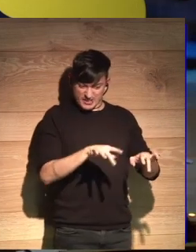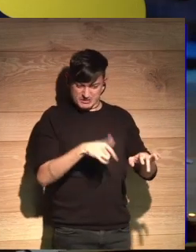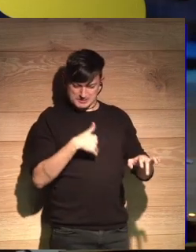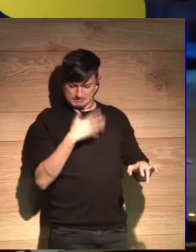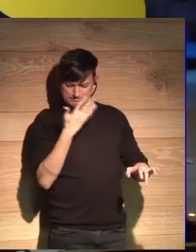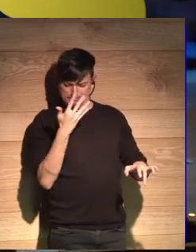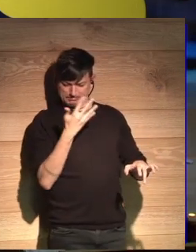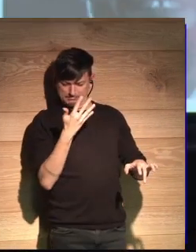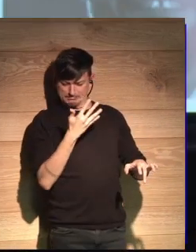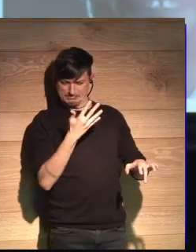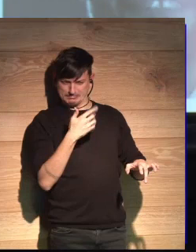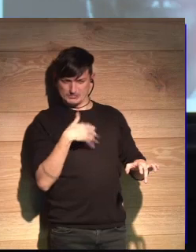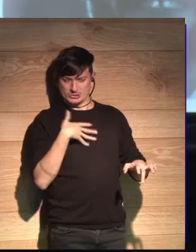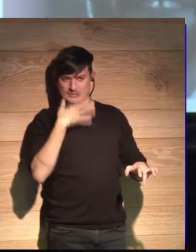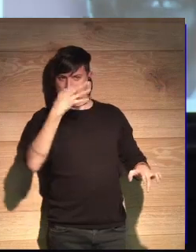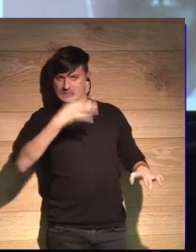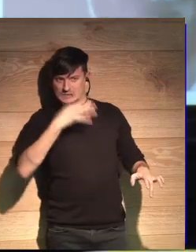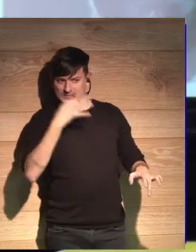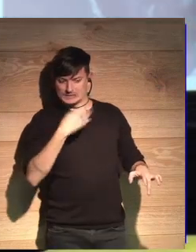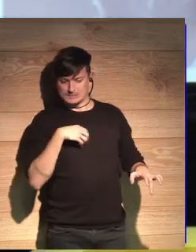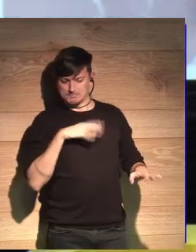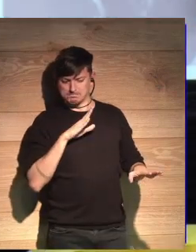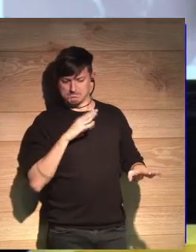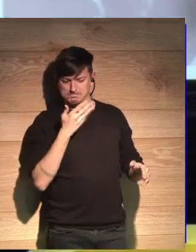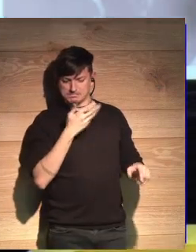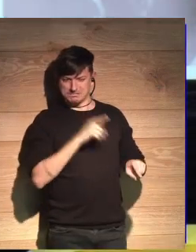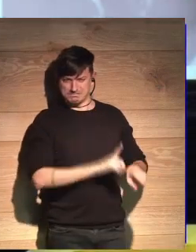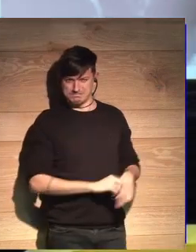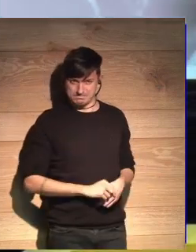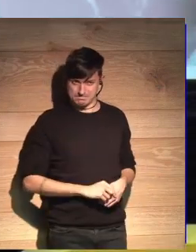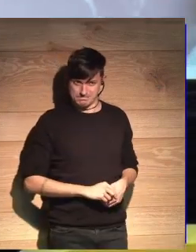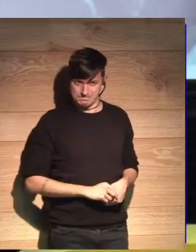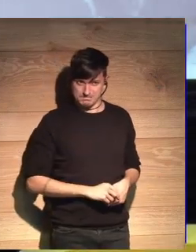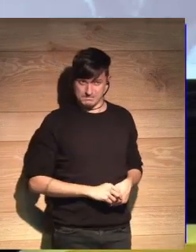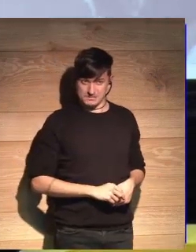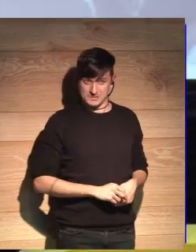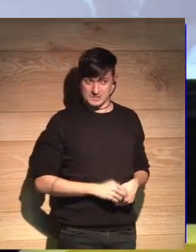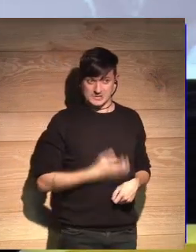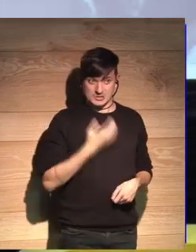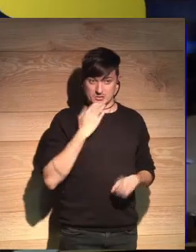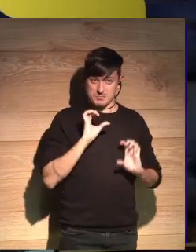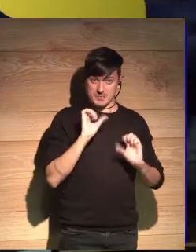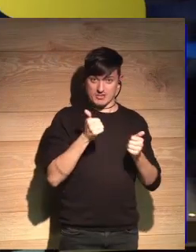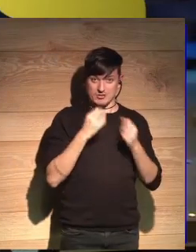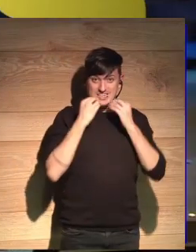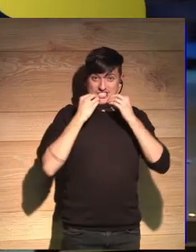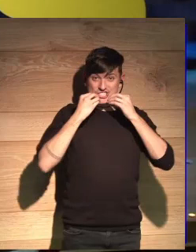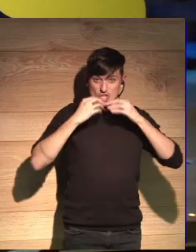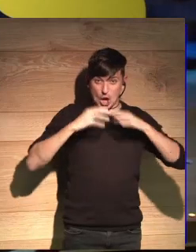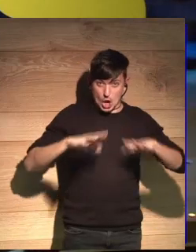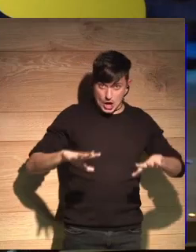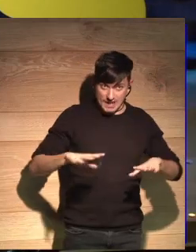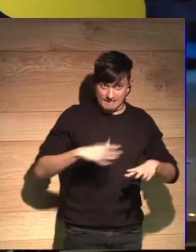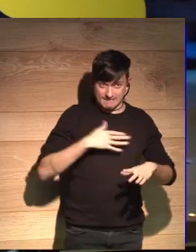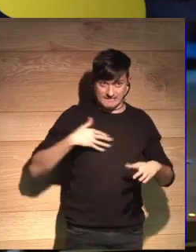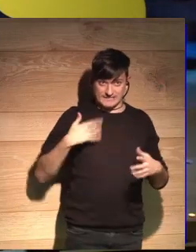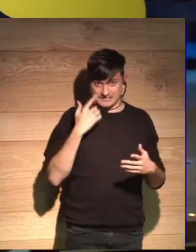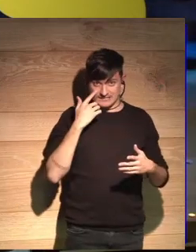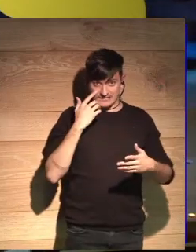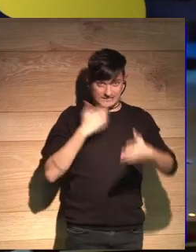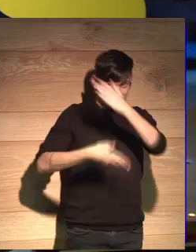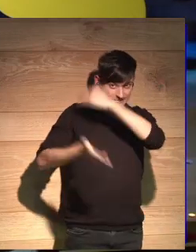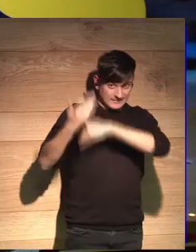So when I start my story, I would like to get in on a little bit of etymology. That word, digitalis, digital, where does